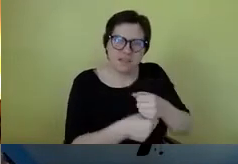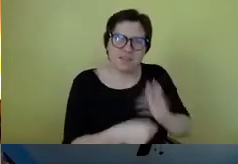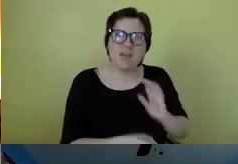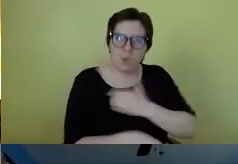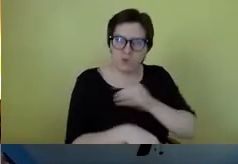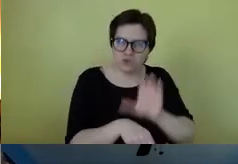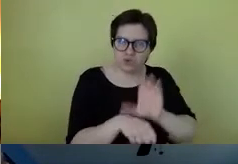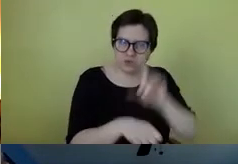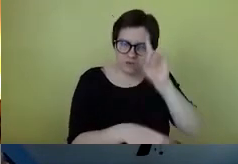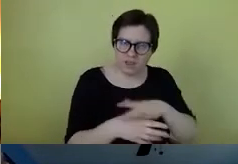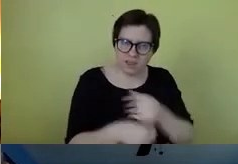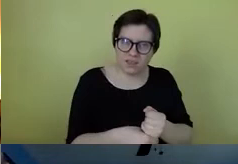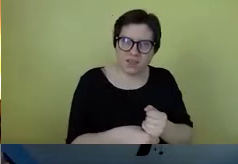be